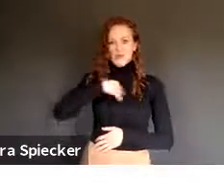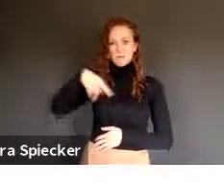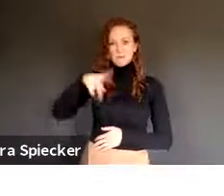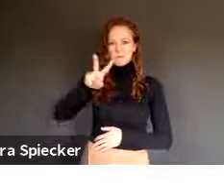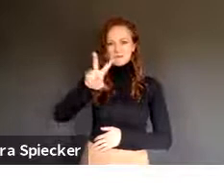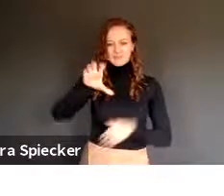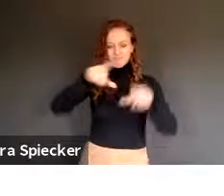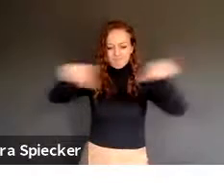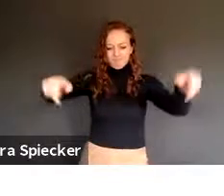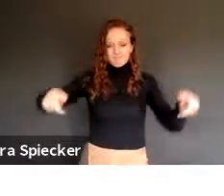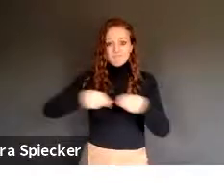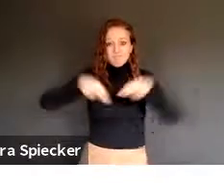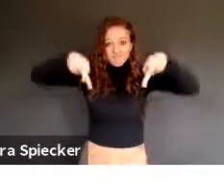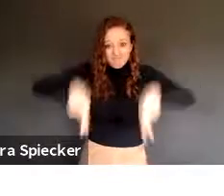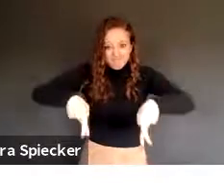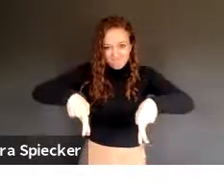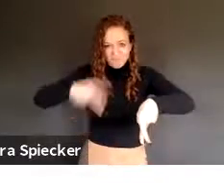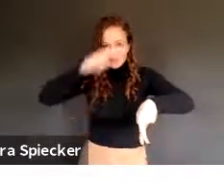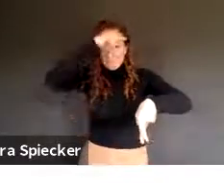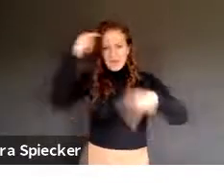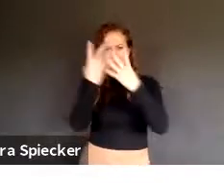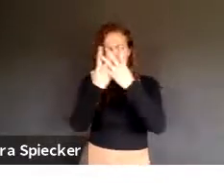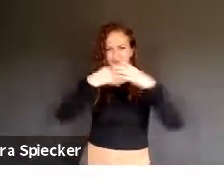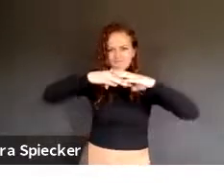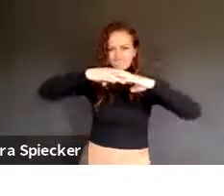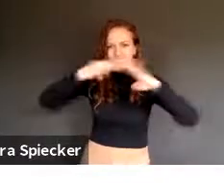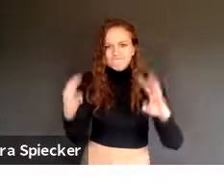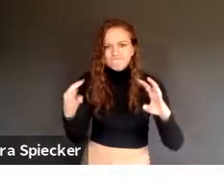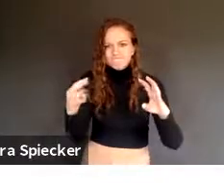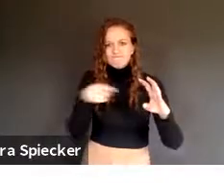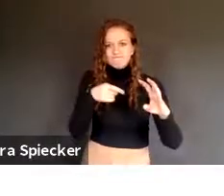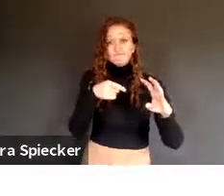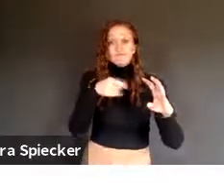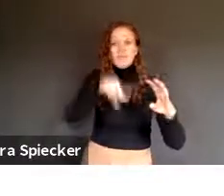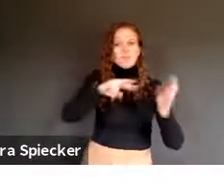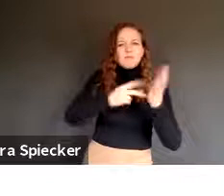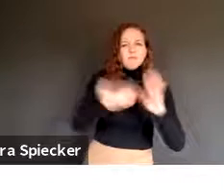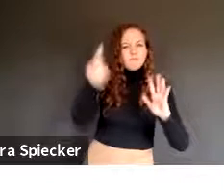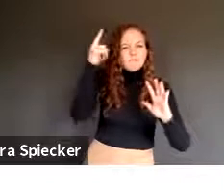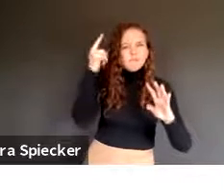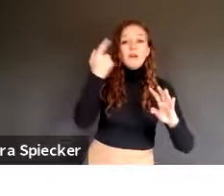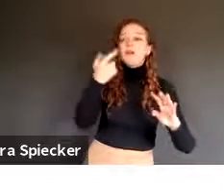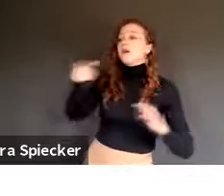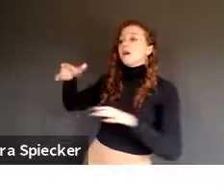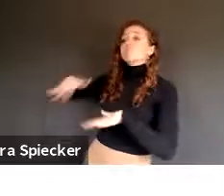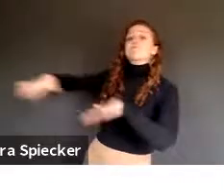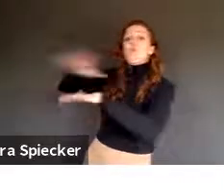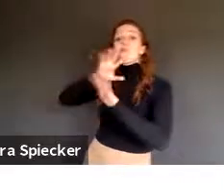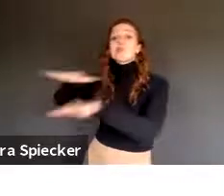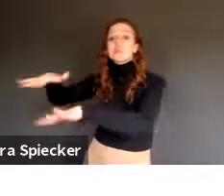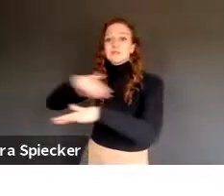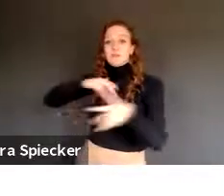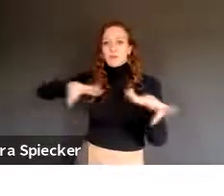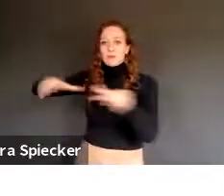Zooming in on this photo here, you can see the black plastic mesh that was stretched over the white PVC frame there.